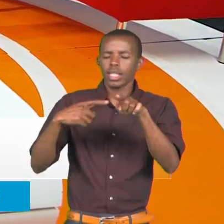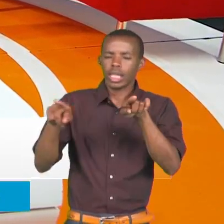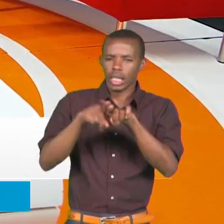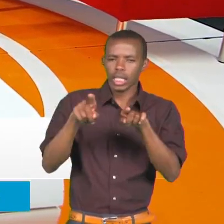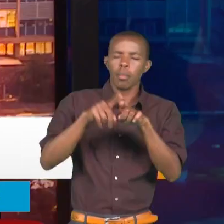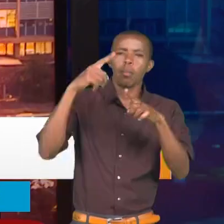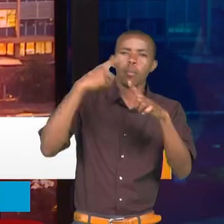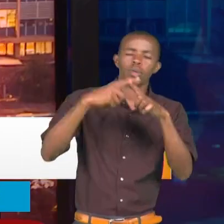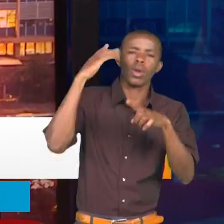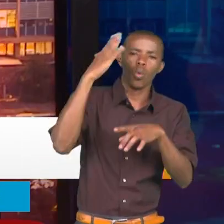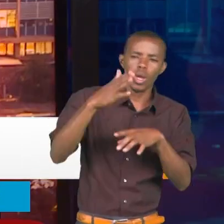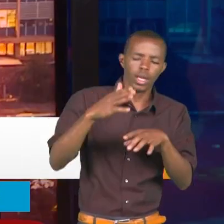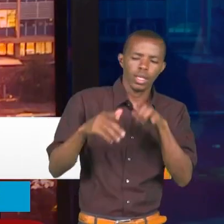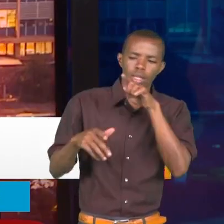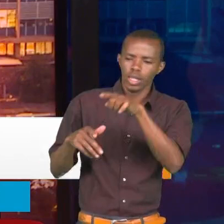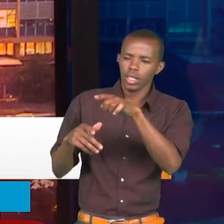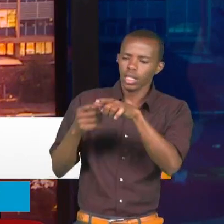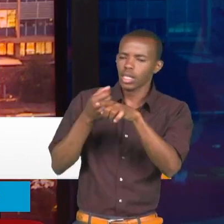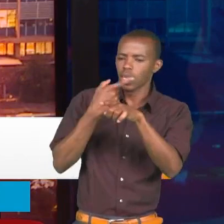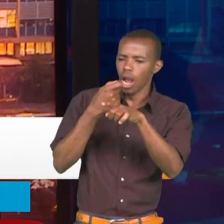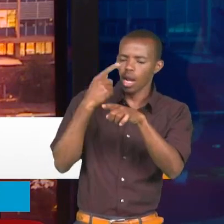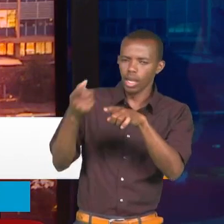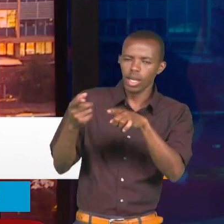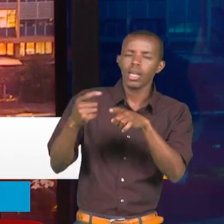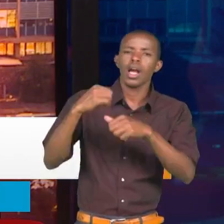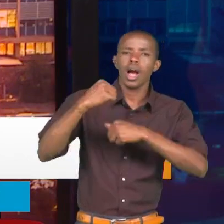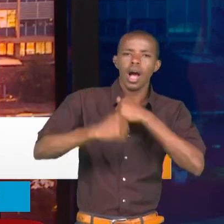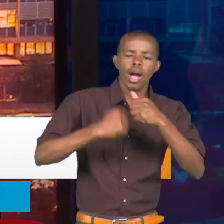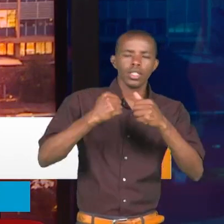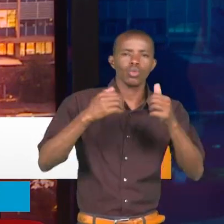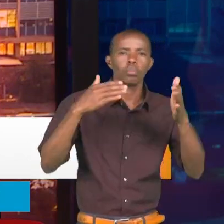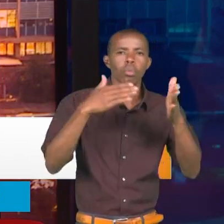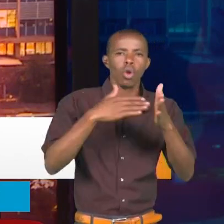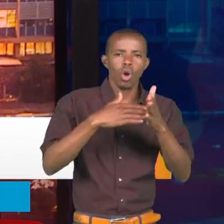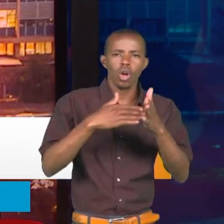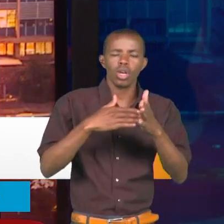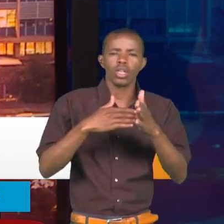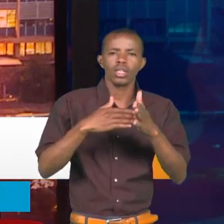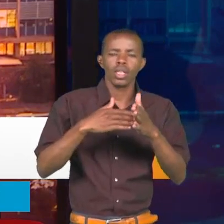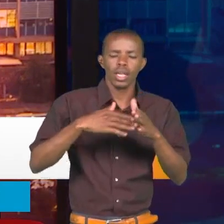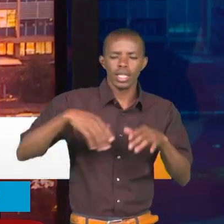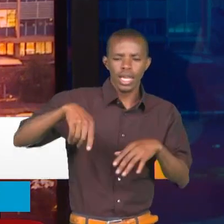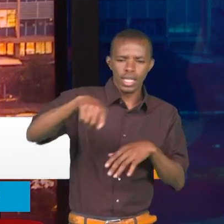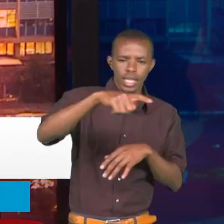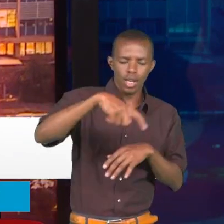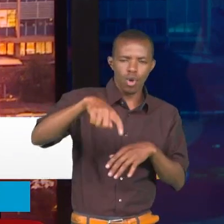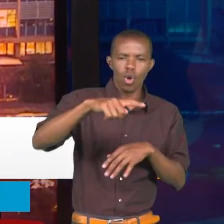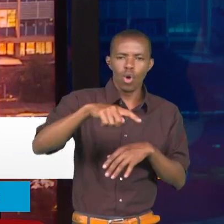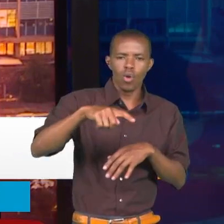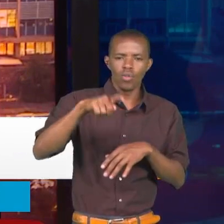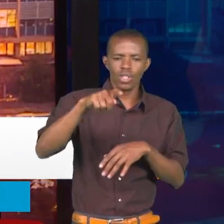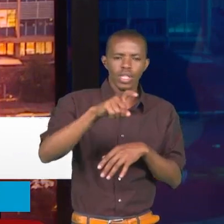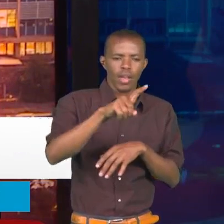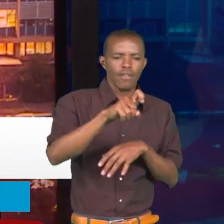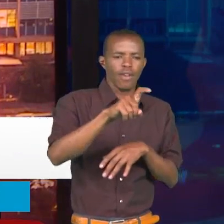Okay. So PrEP is an antiretroviral drug which acts to block that cycle of the